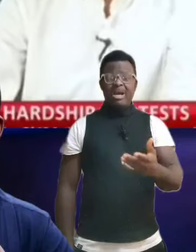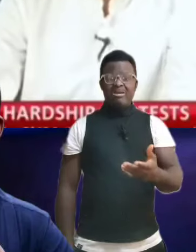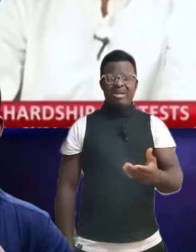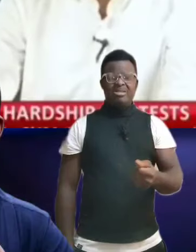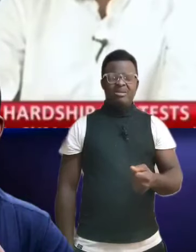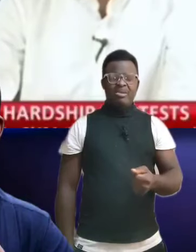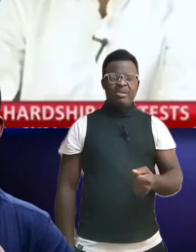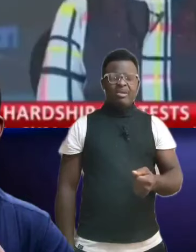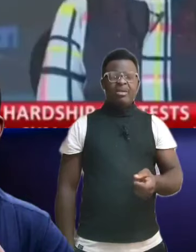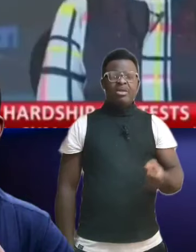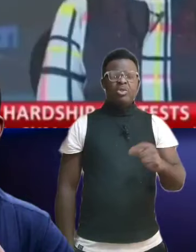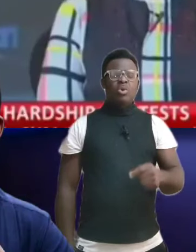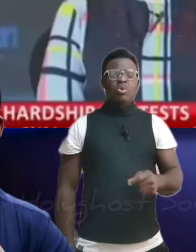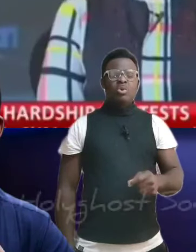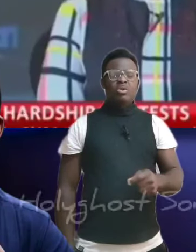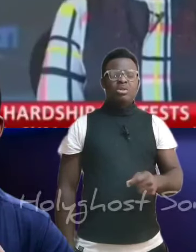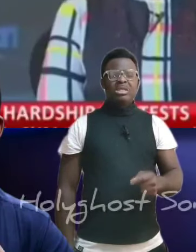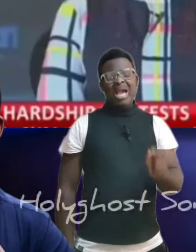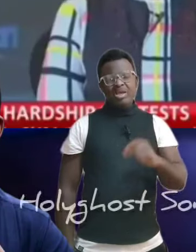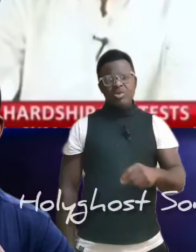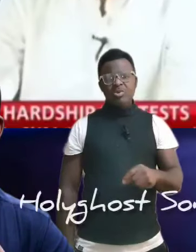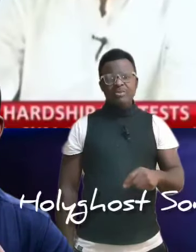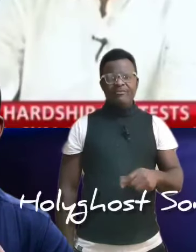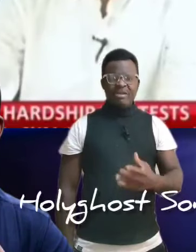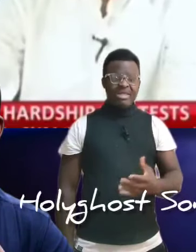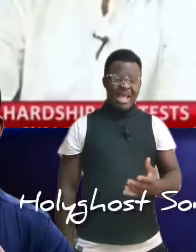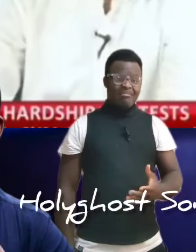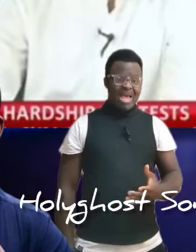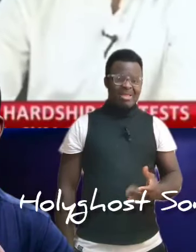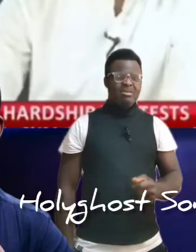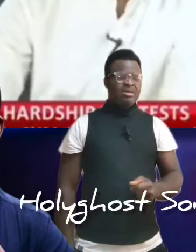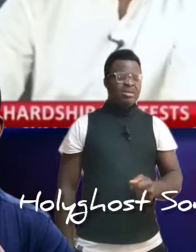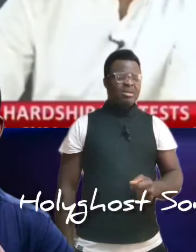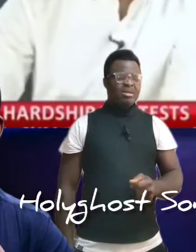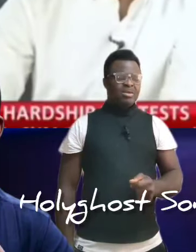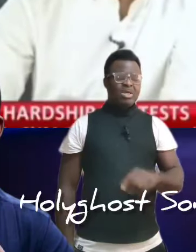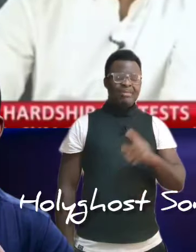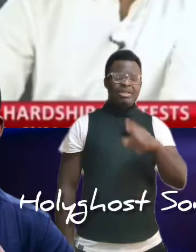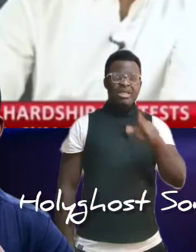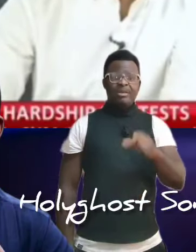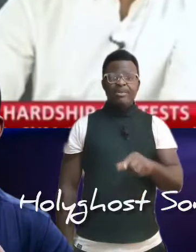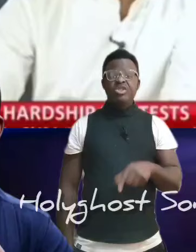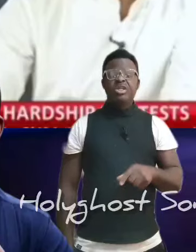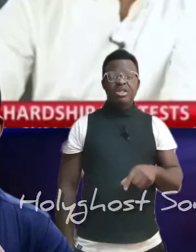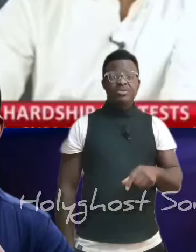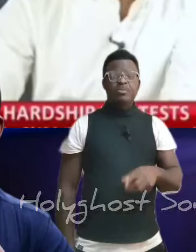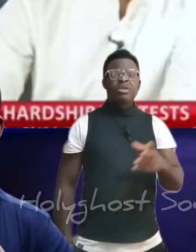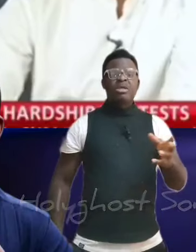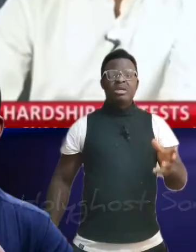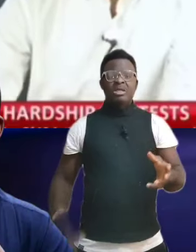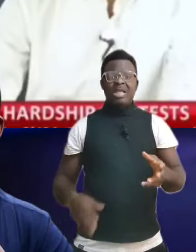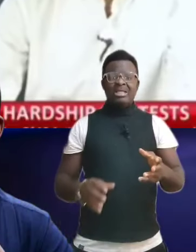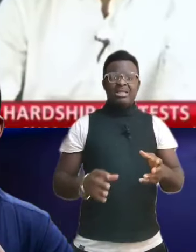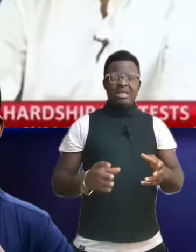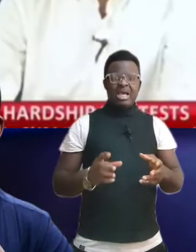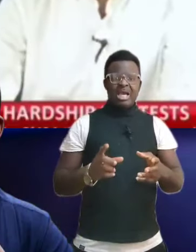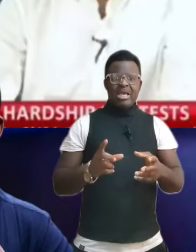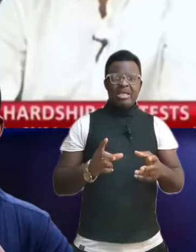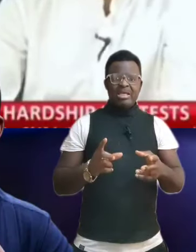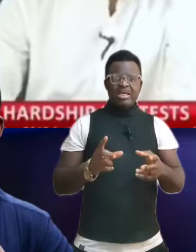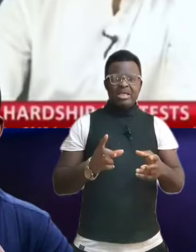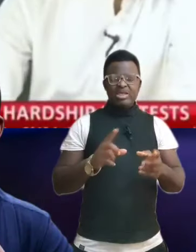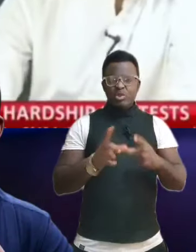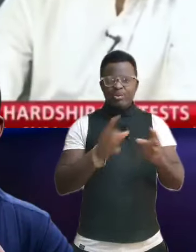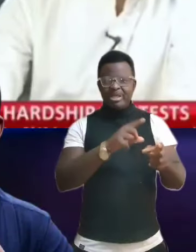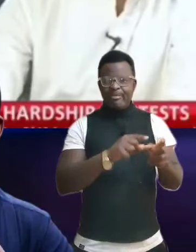You understand? These guys should be careful. Oh, nobody wants military to come back to this country.